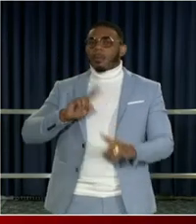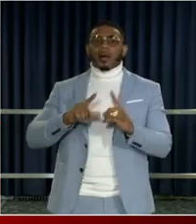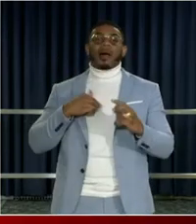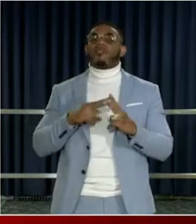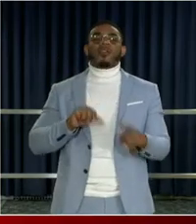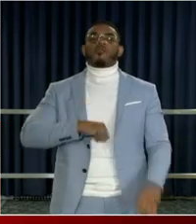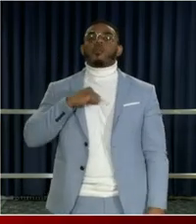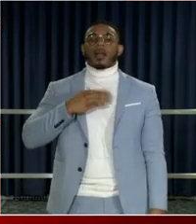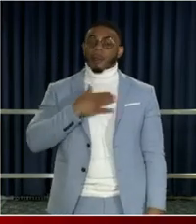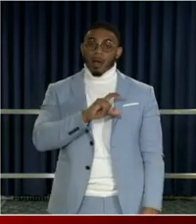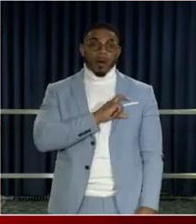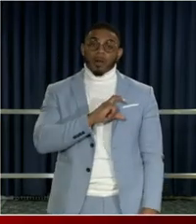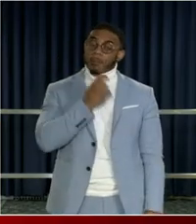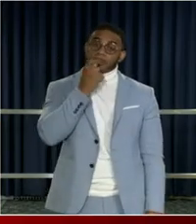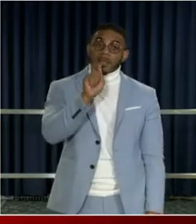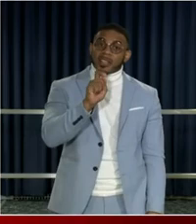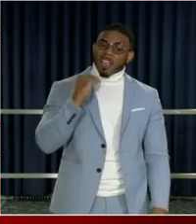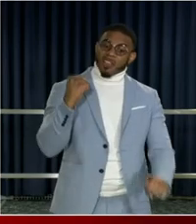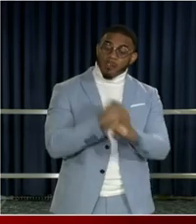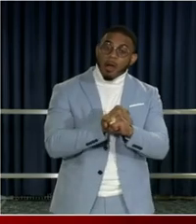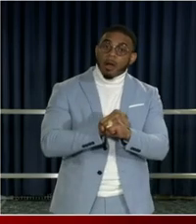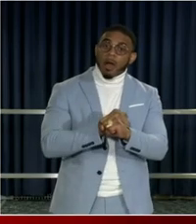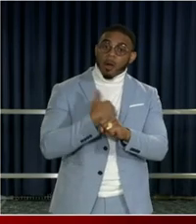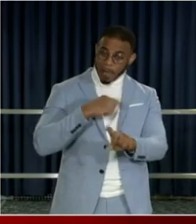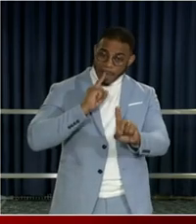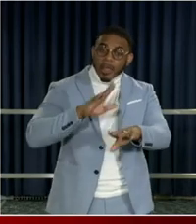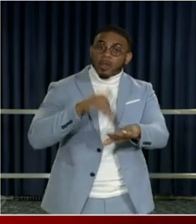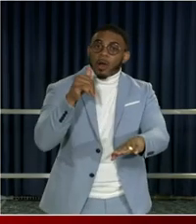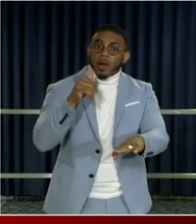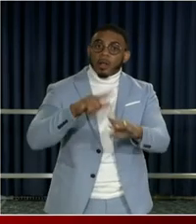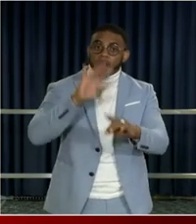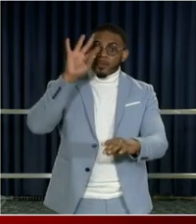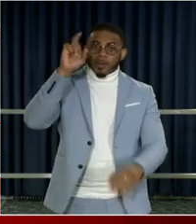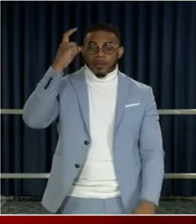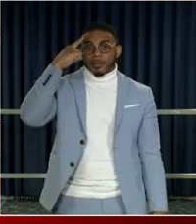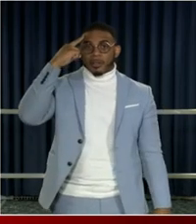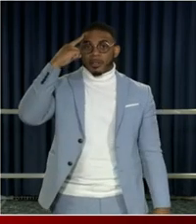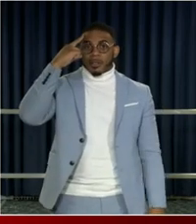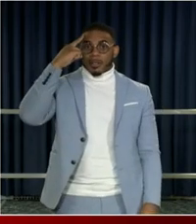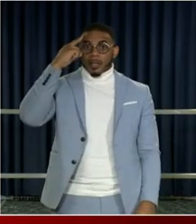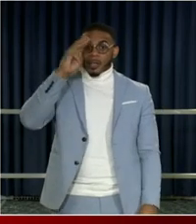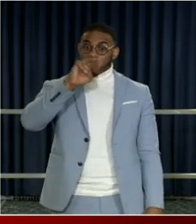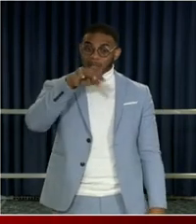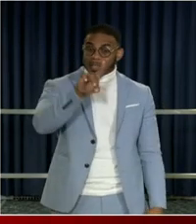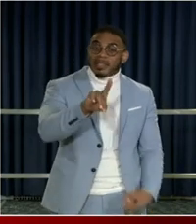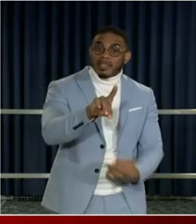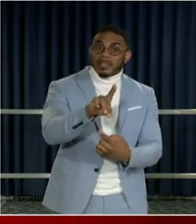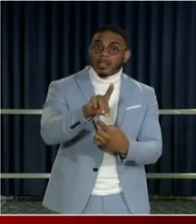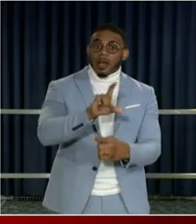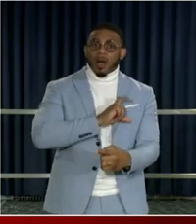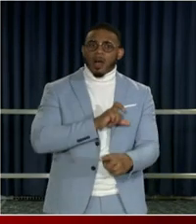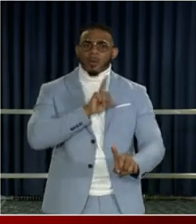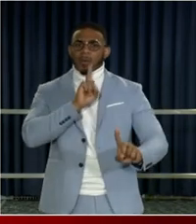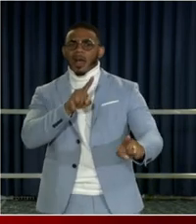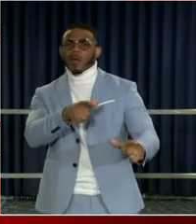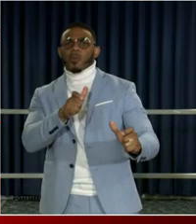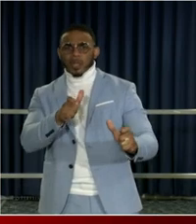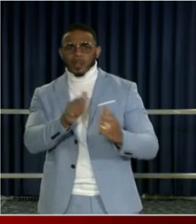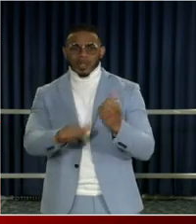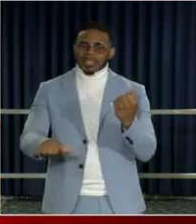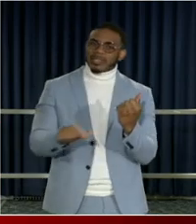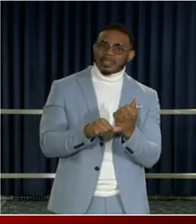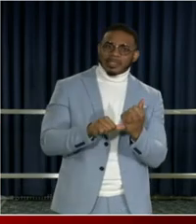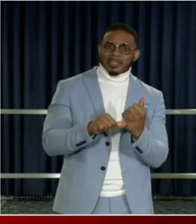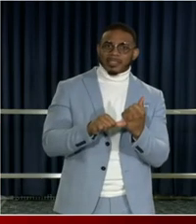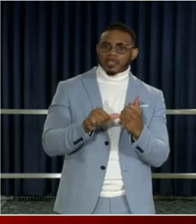I'm very proud of my officers. They fought. We answered the call of the federal government. Metropolitan Police Department officers responded there with the